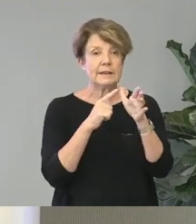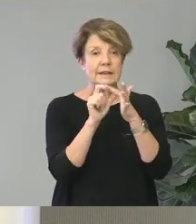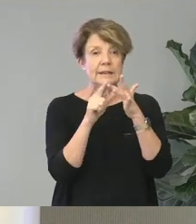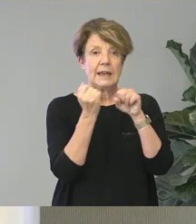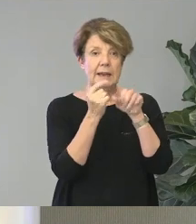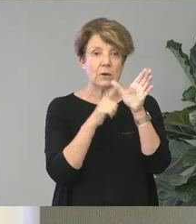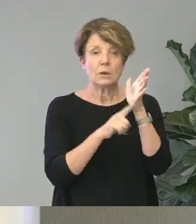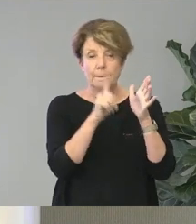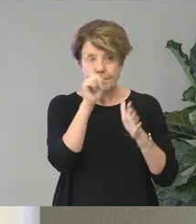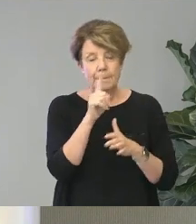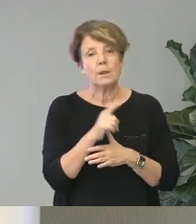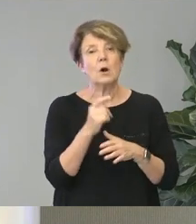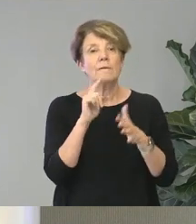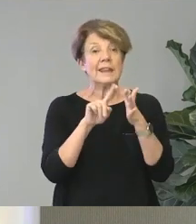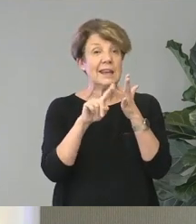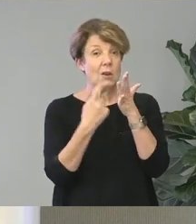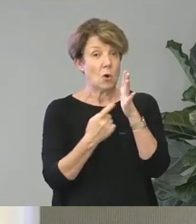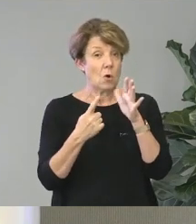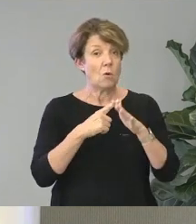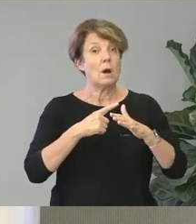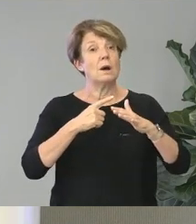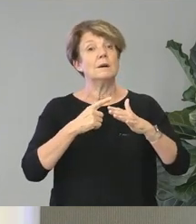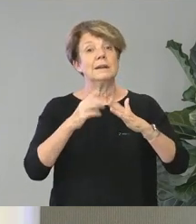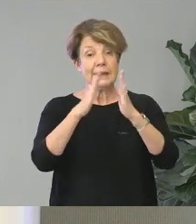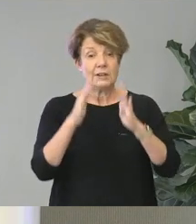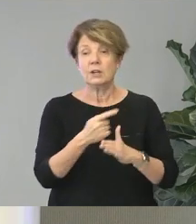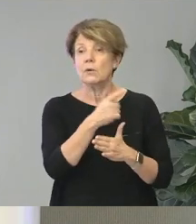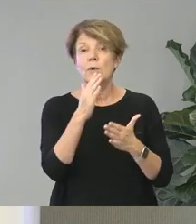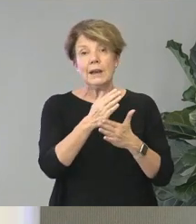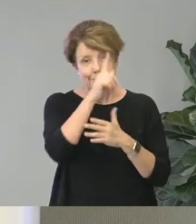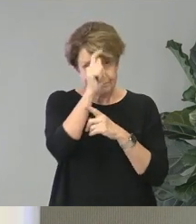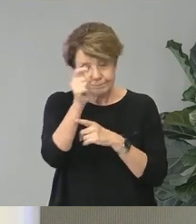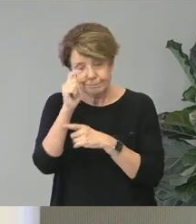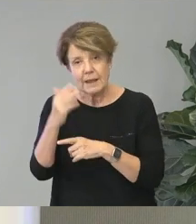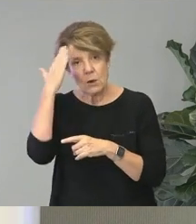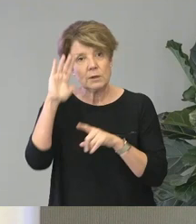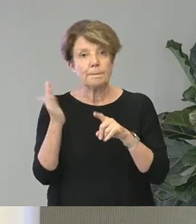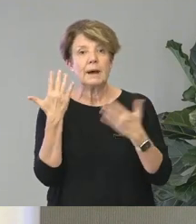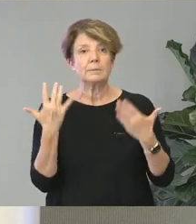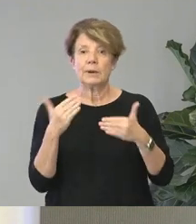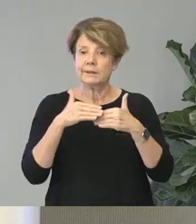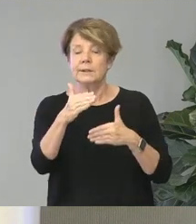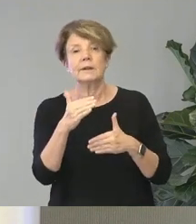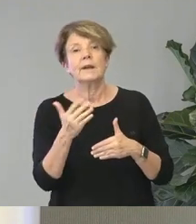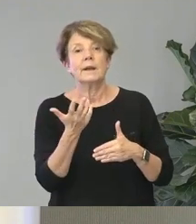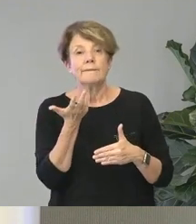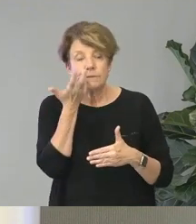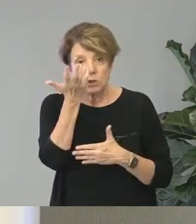Nation and pay my respects to elders past, present and emerging, and I acknowledge we're on unceded